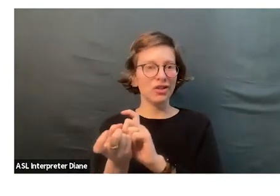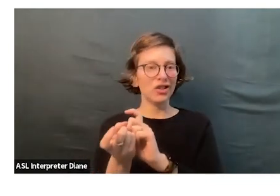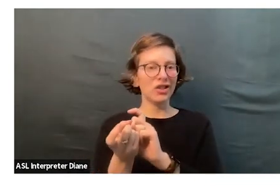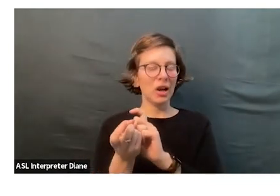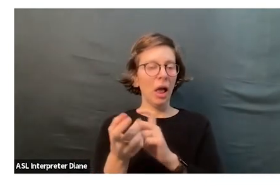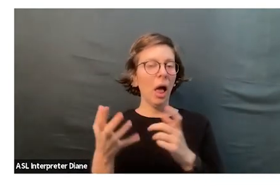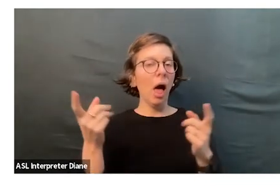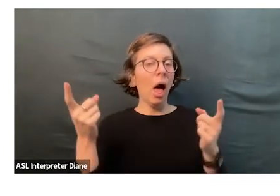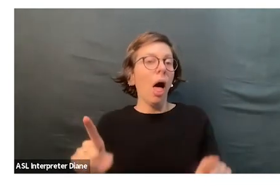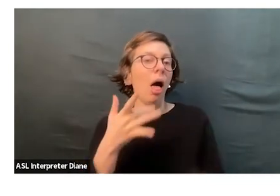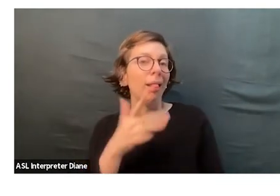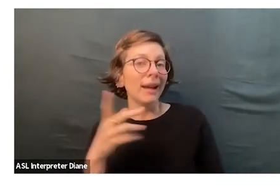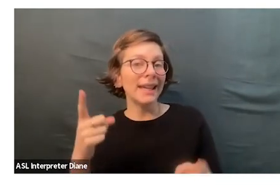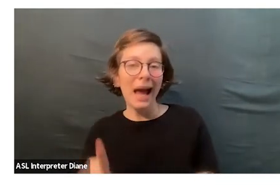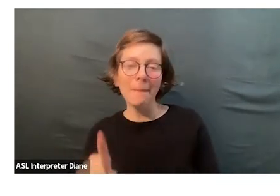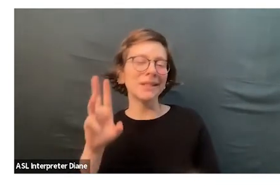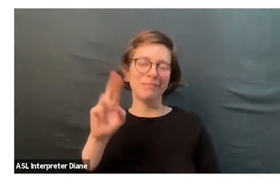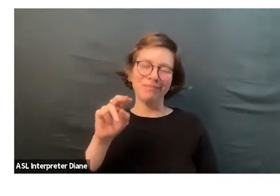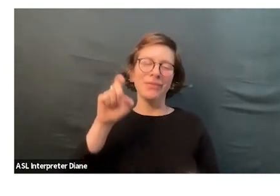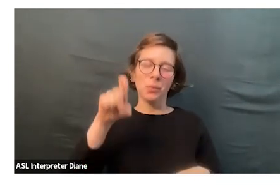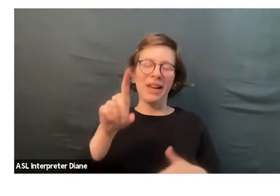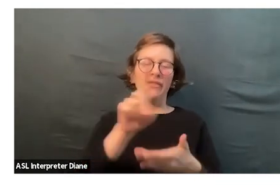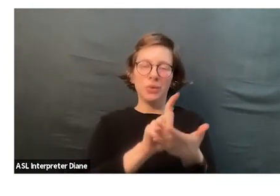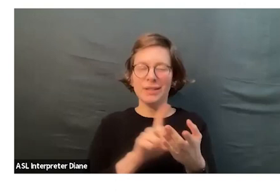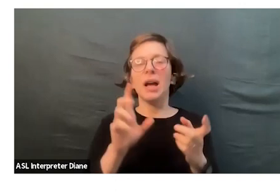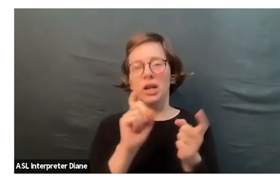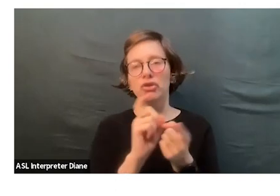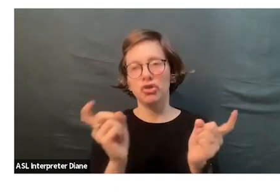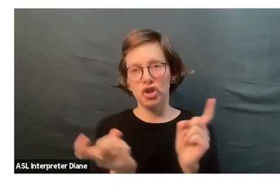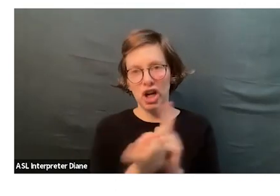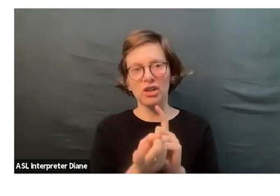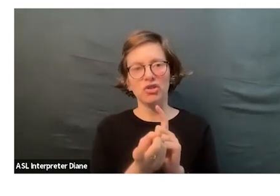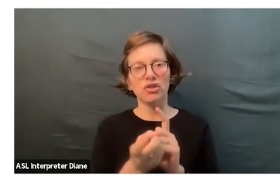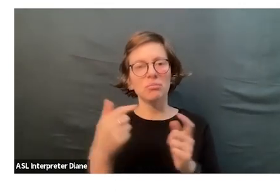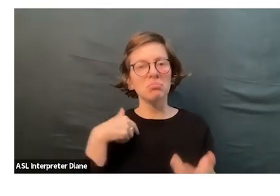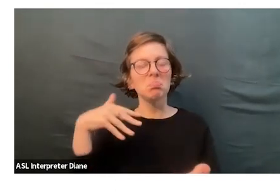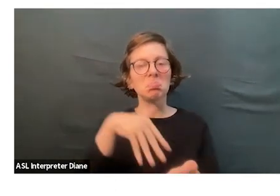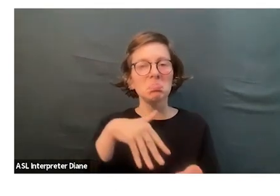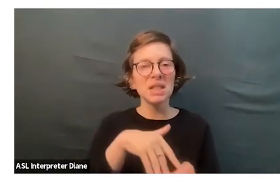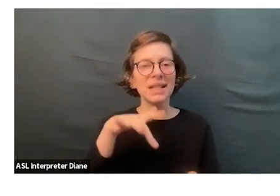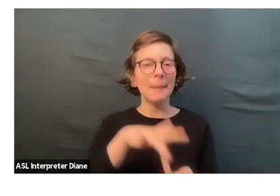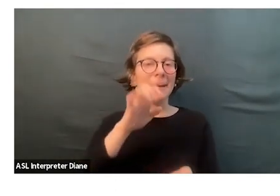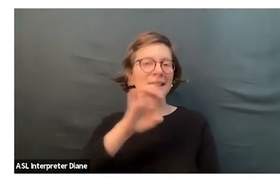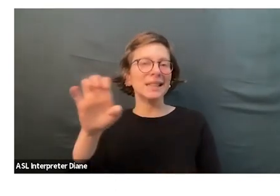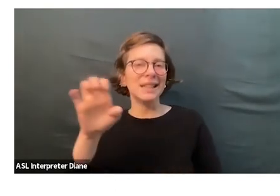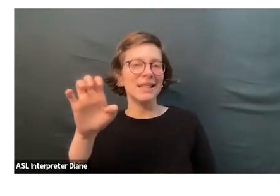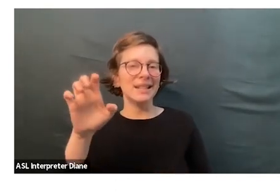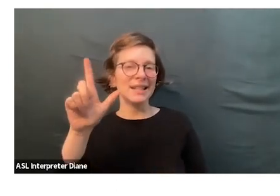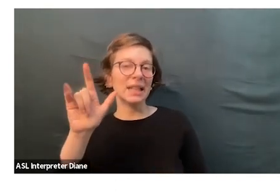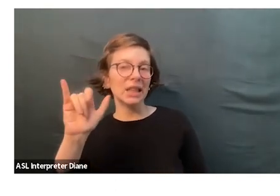justified colonialism, which is the main thing that gave us the capitalist system and its afterlives that we have